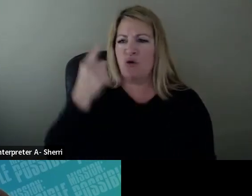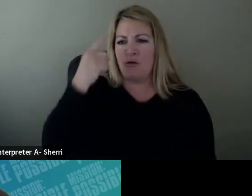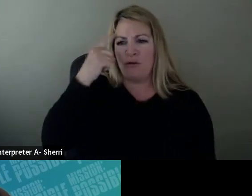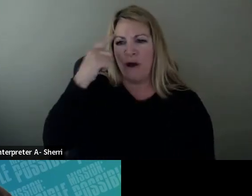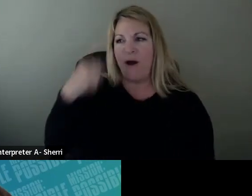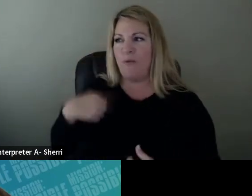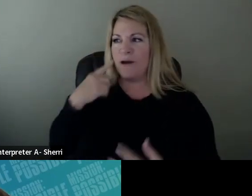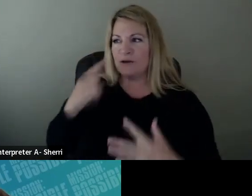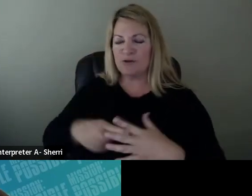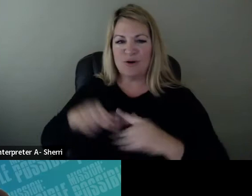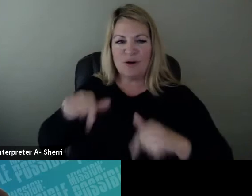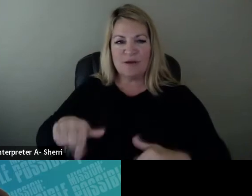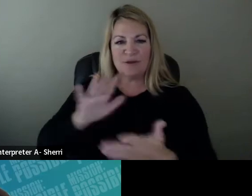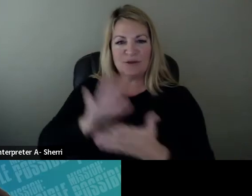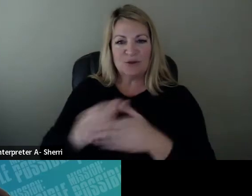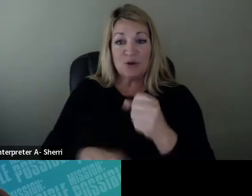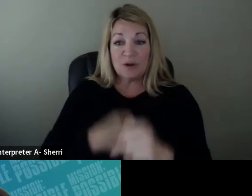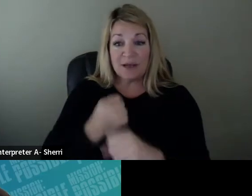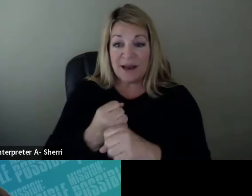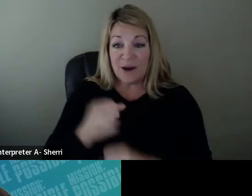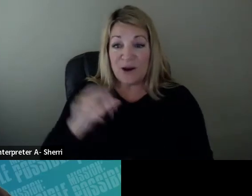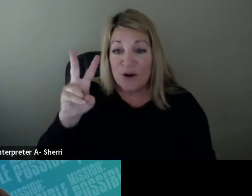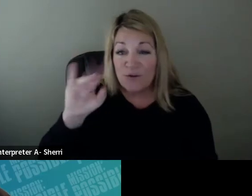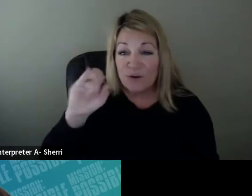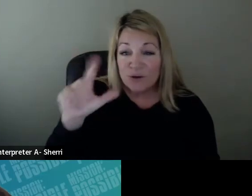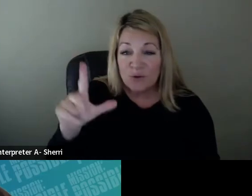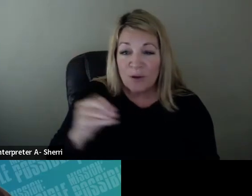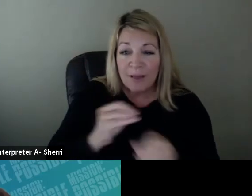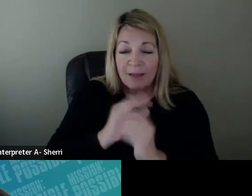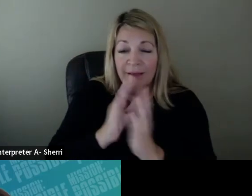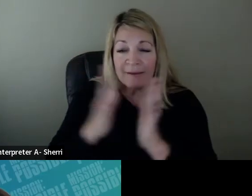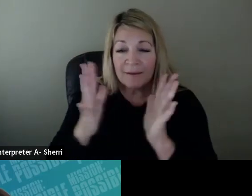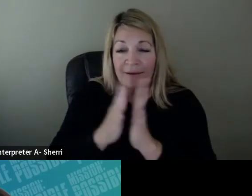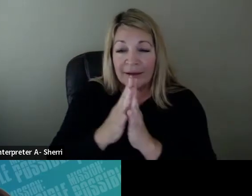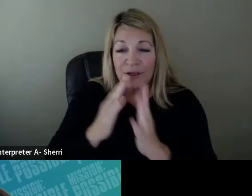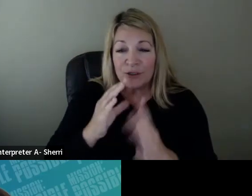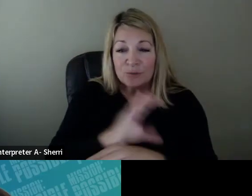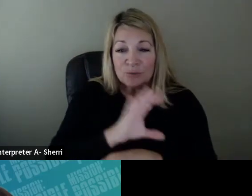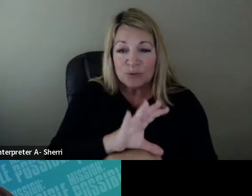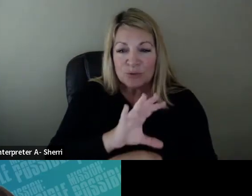start this school year virtually? What do you think? What do you think